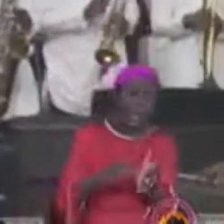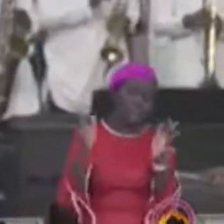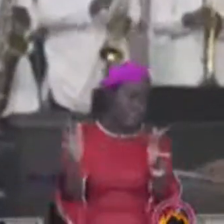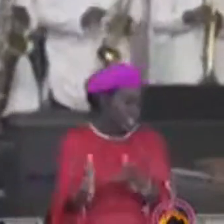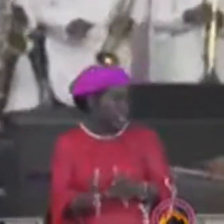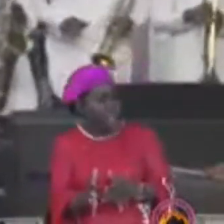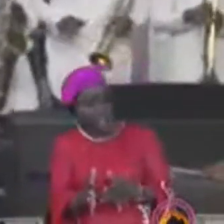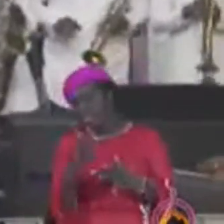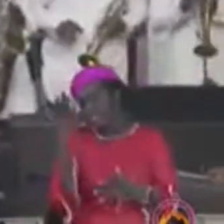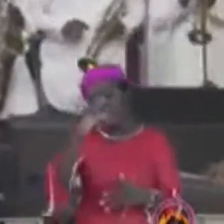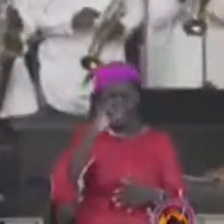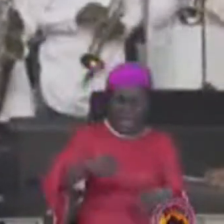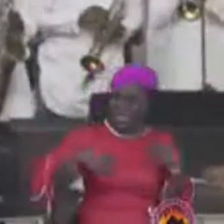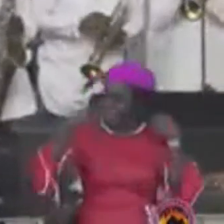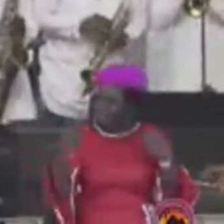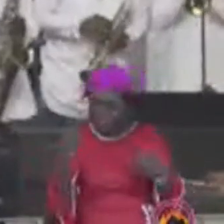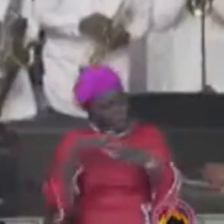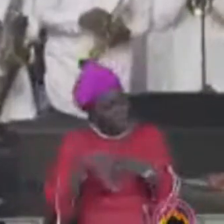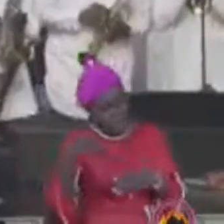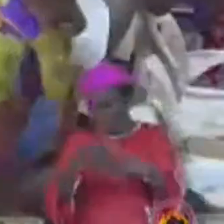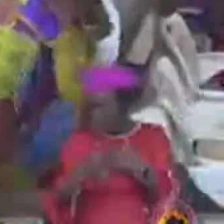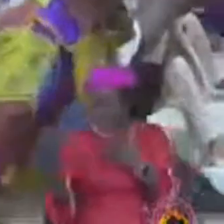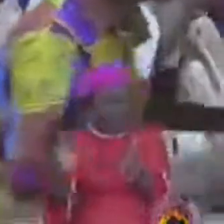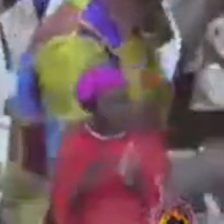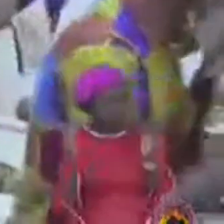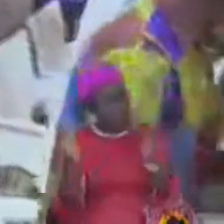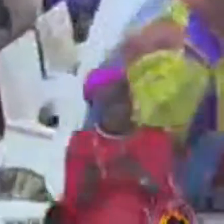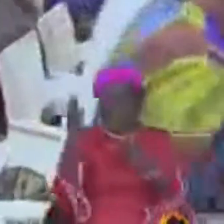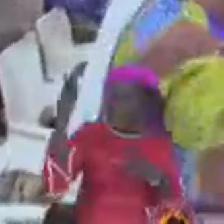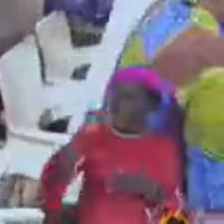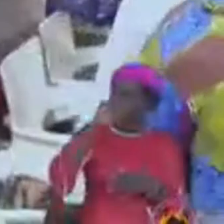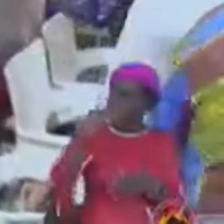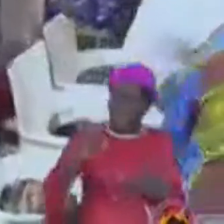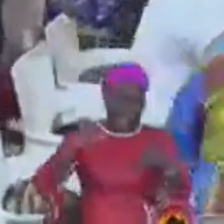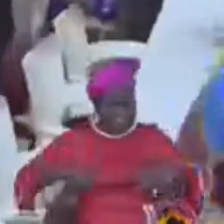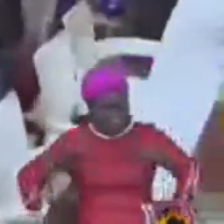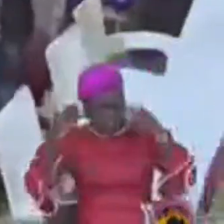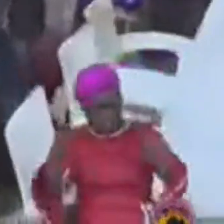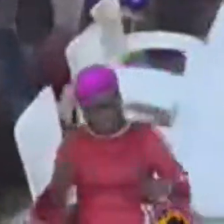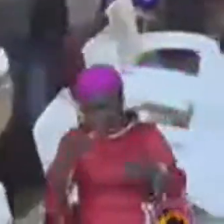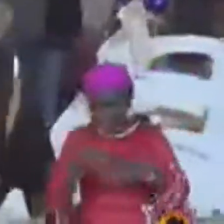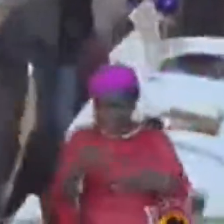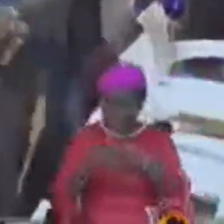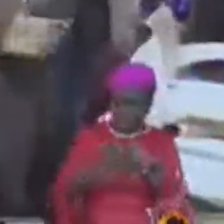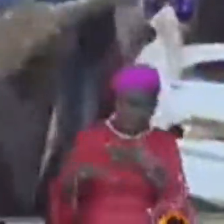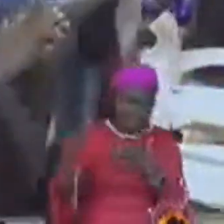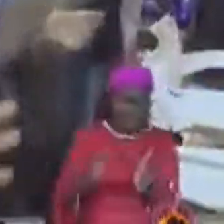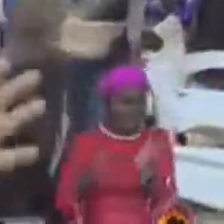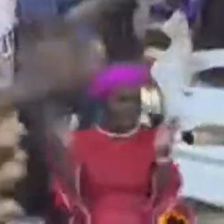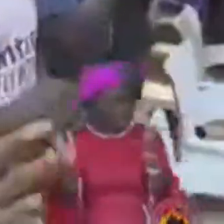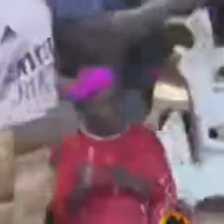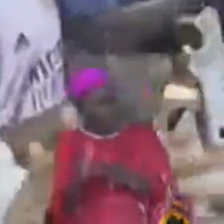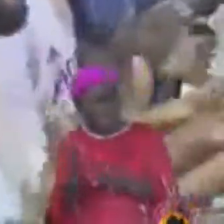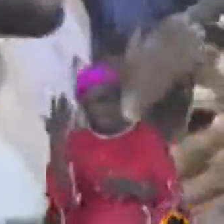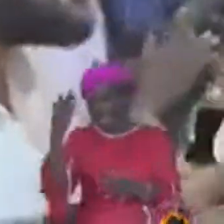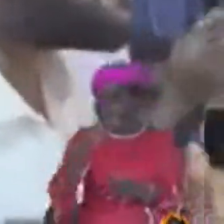blood of Jesus. There is power in the blood of Jesus. There is power in the blood of Jesus.